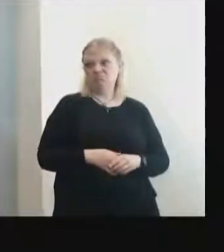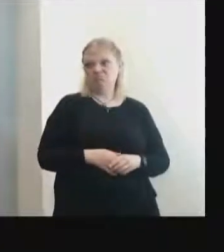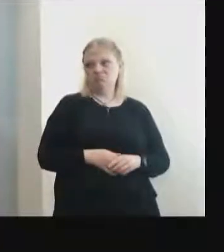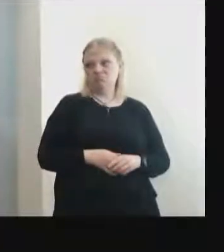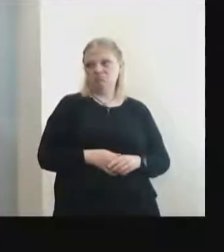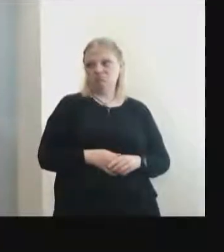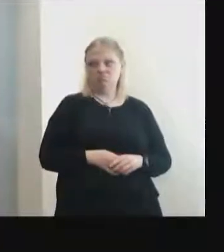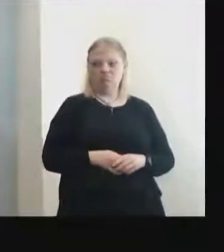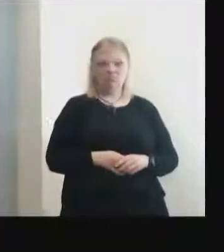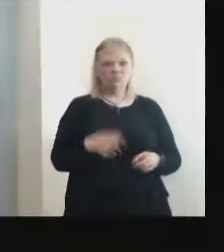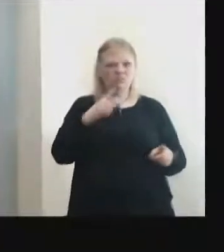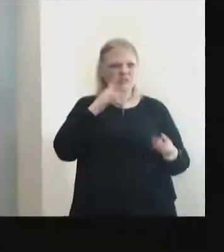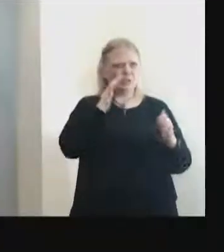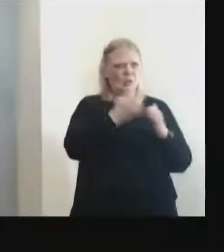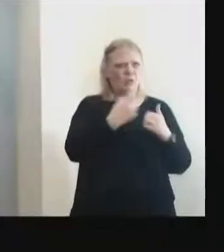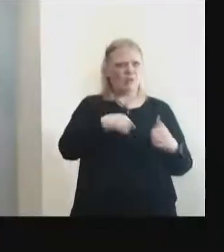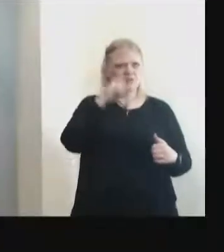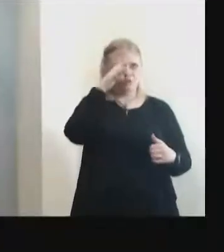Yeah. forever.